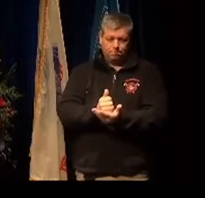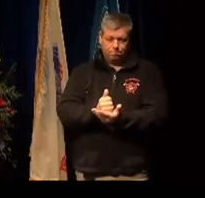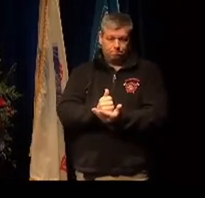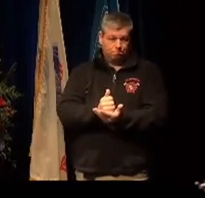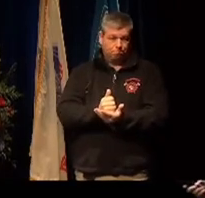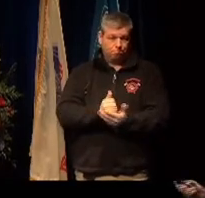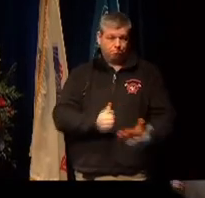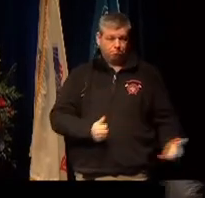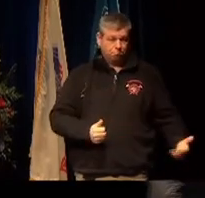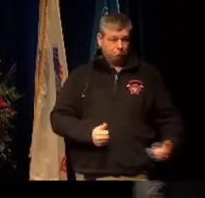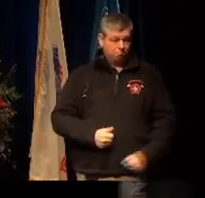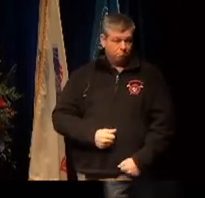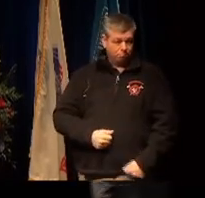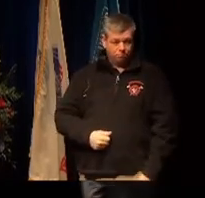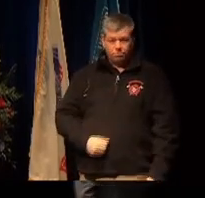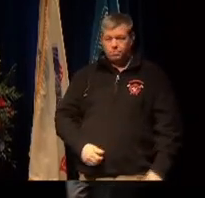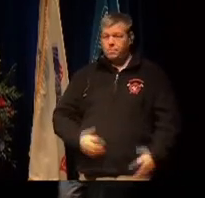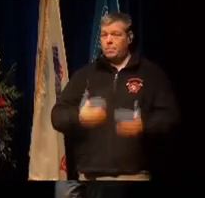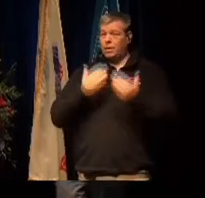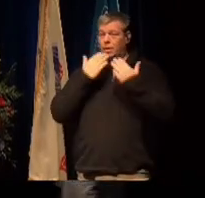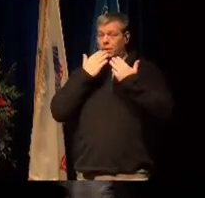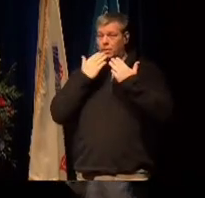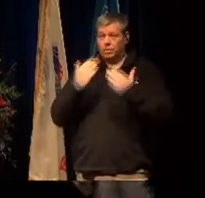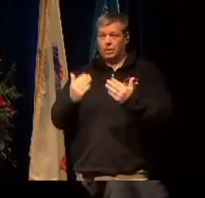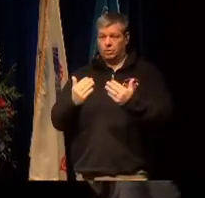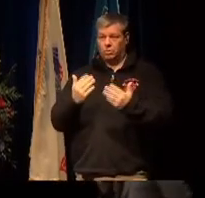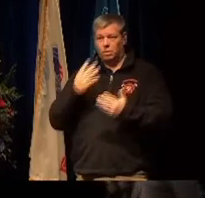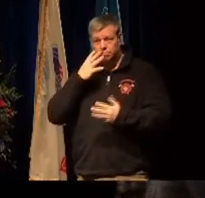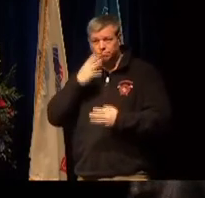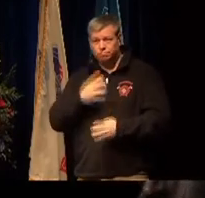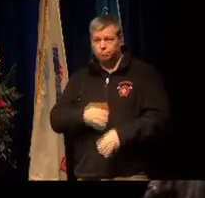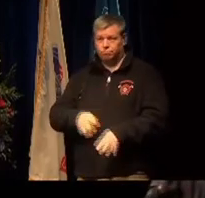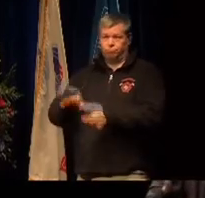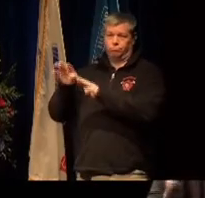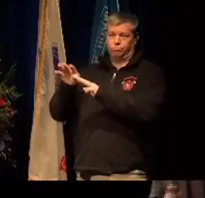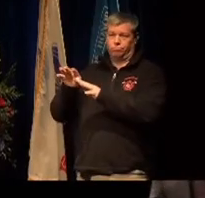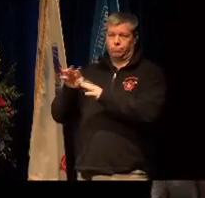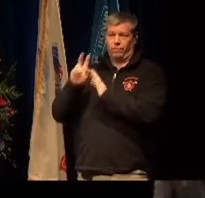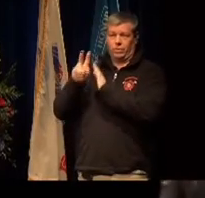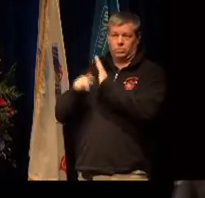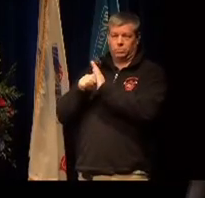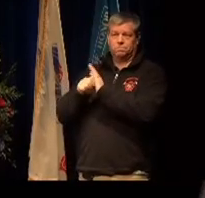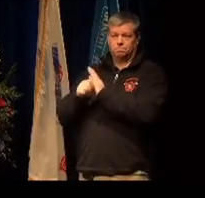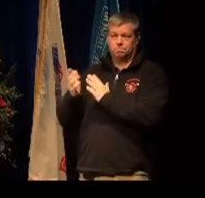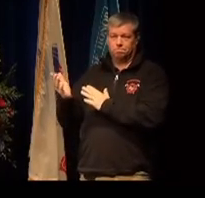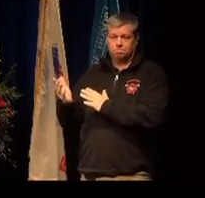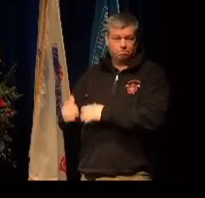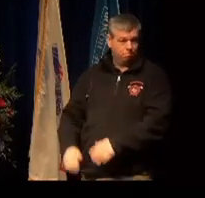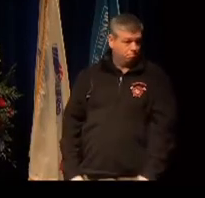Amen. Thank you. Thank you, Chaplain. Let me draw your attention to the screen for a short video.